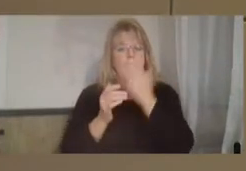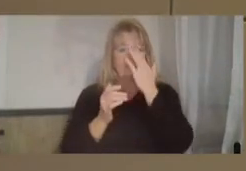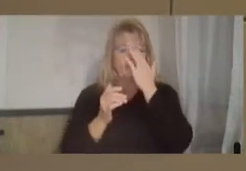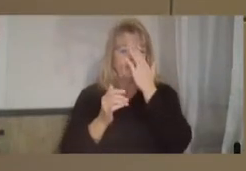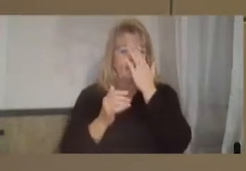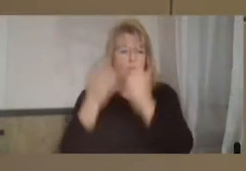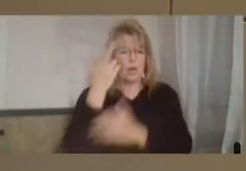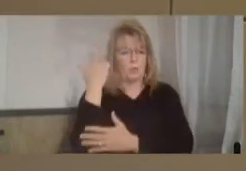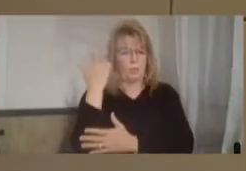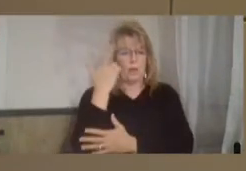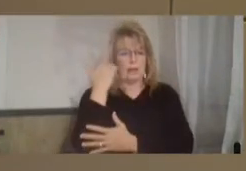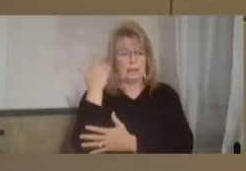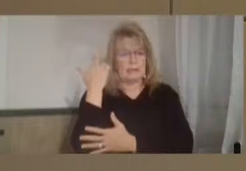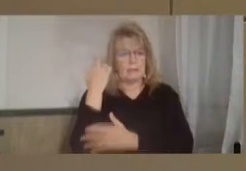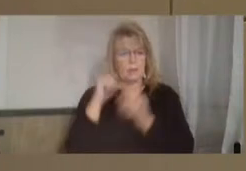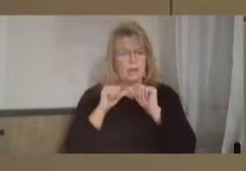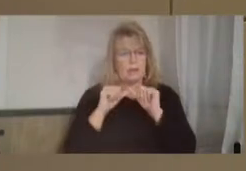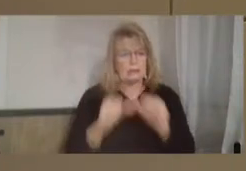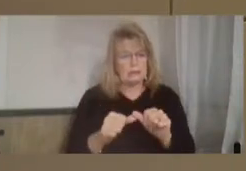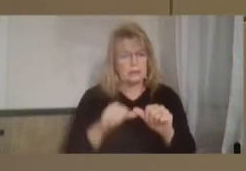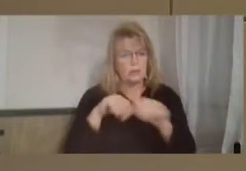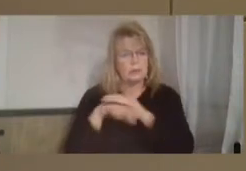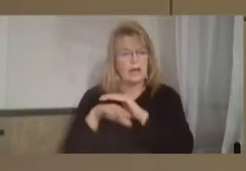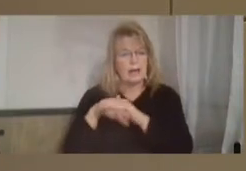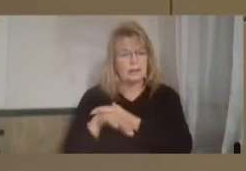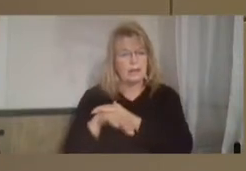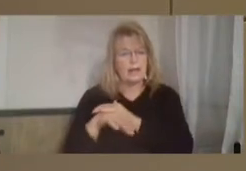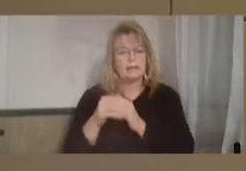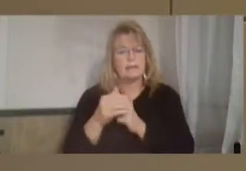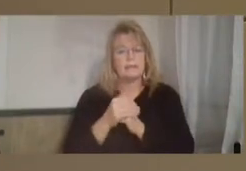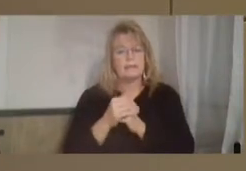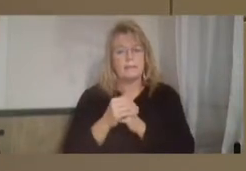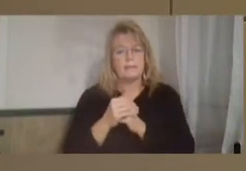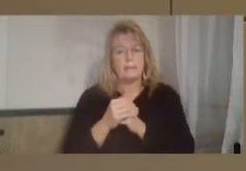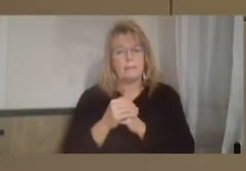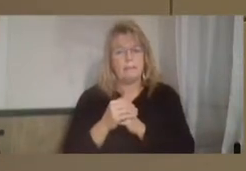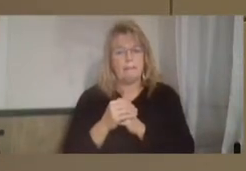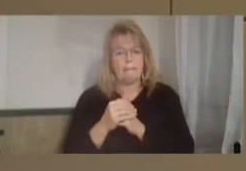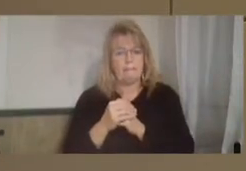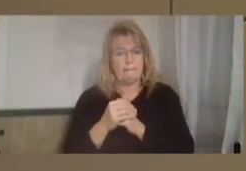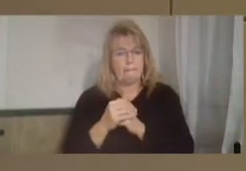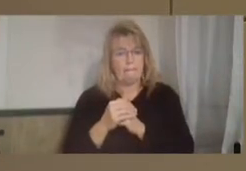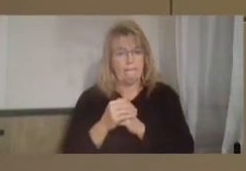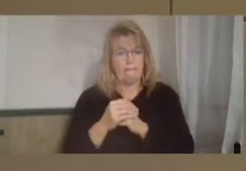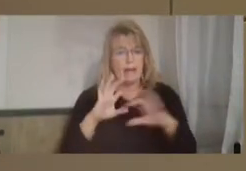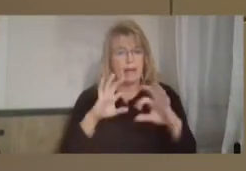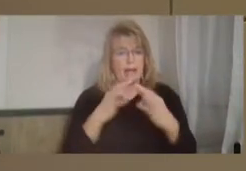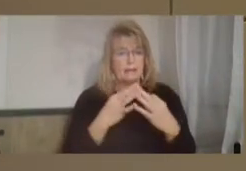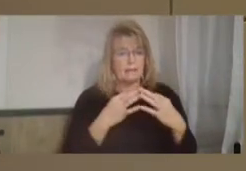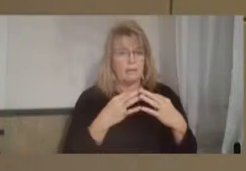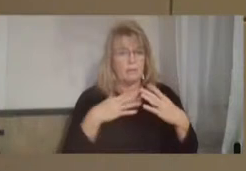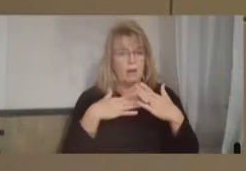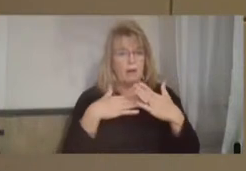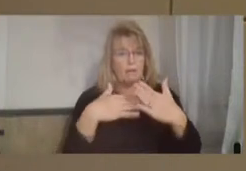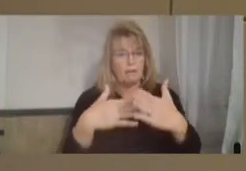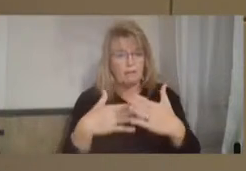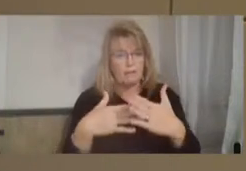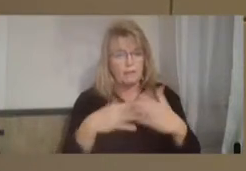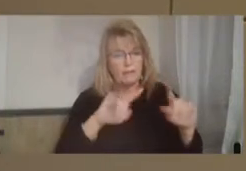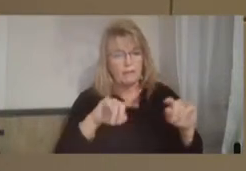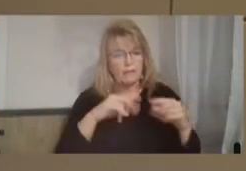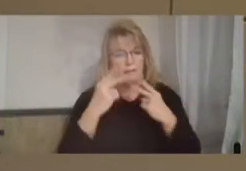reasonable and continuous access. As a family, we often visit Fern. That's one of our